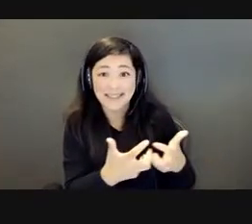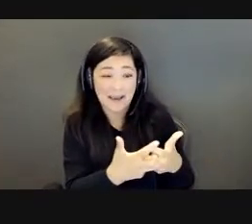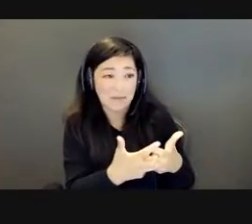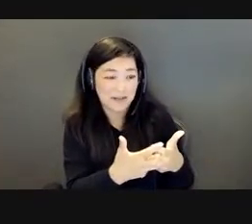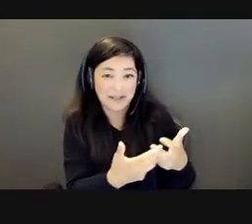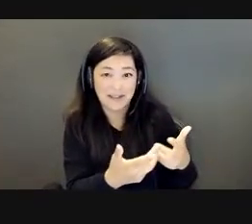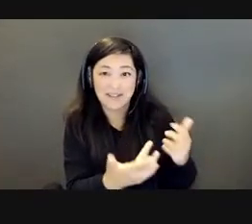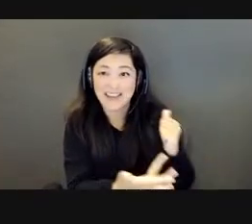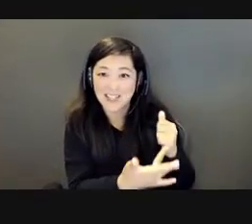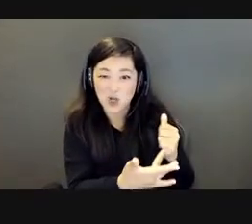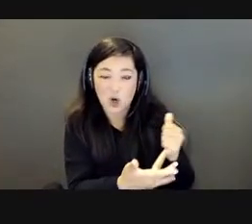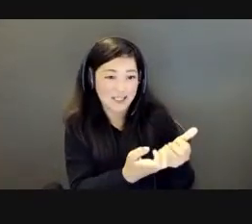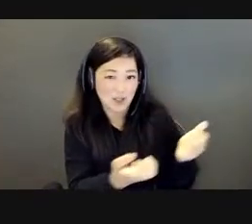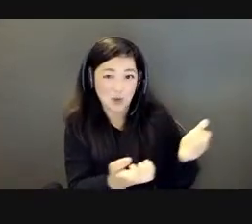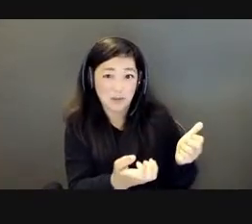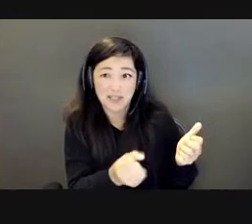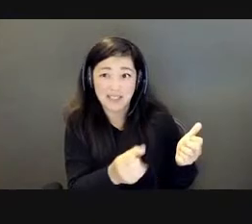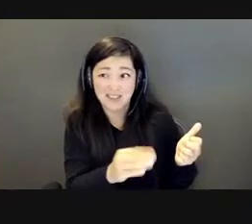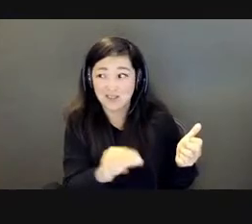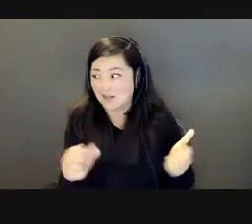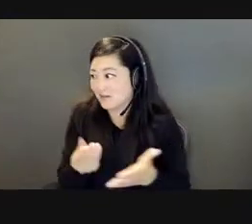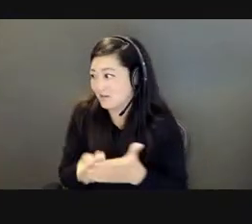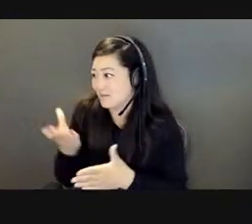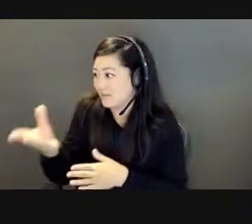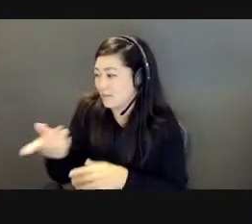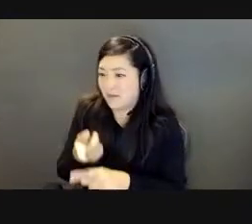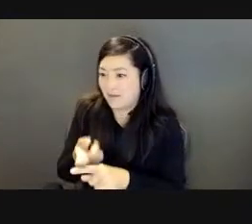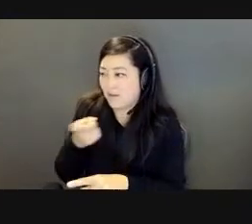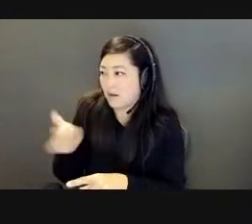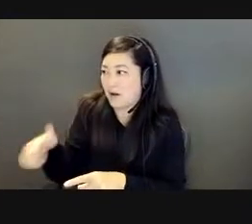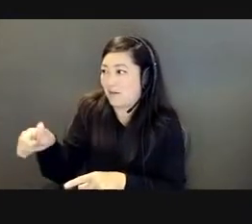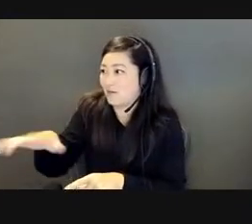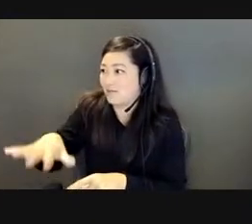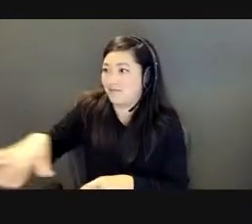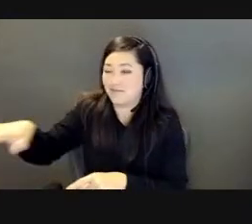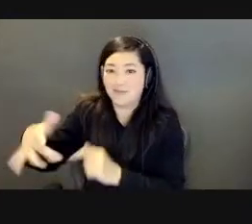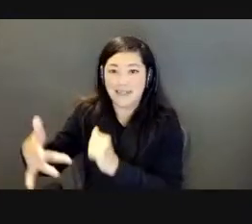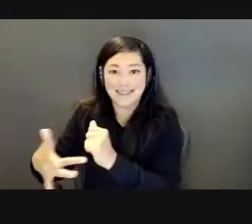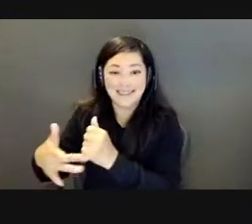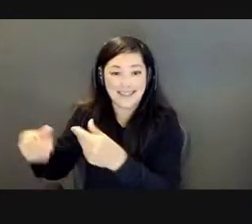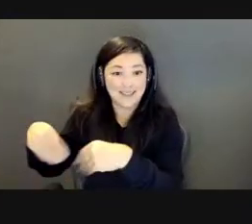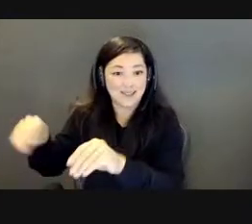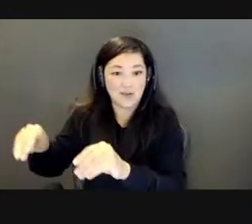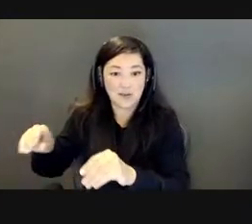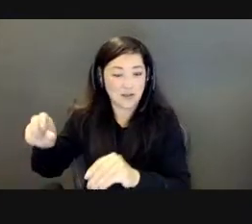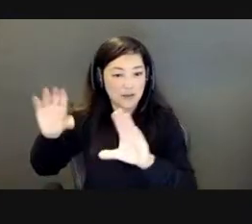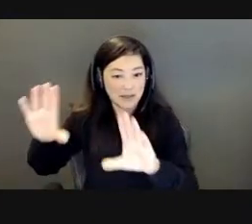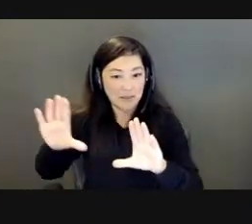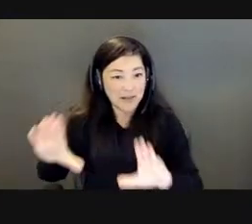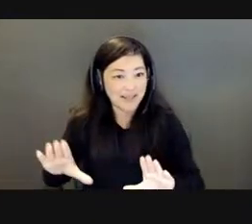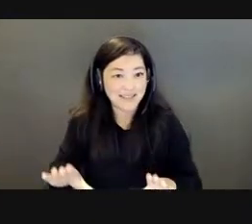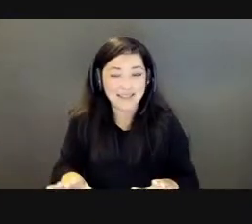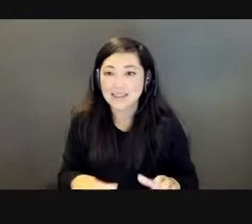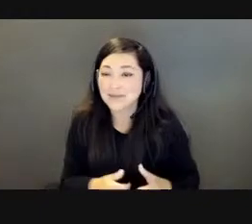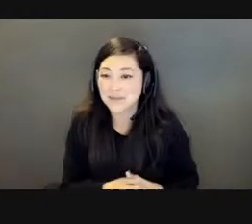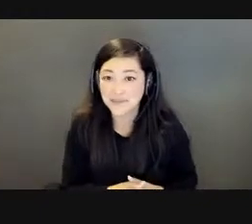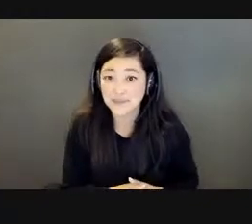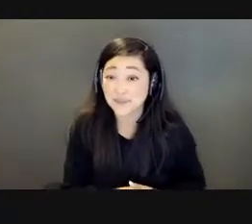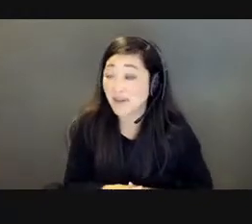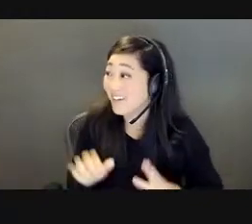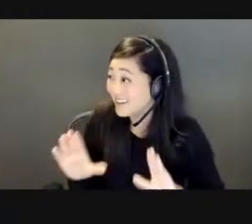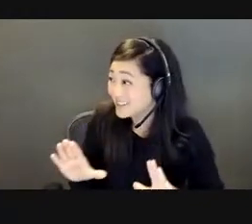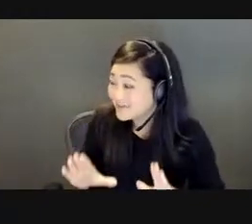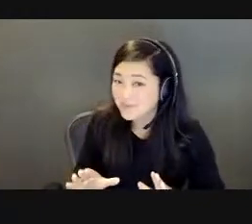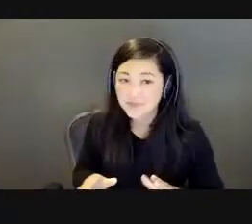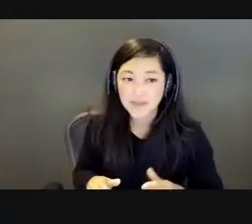and it wasn't anything specialized for mobility. So much cheaper. Absolutely. There